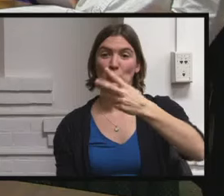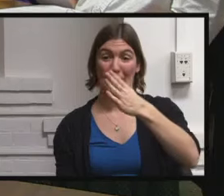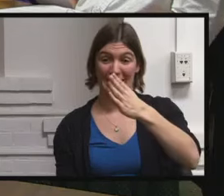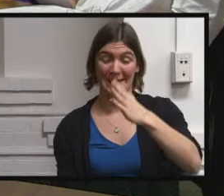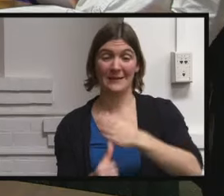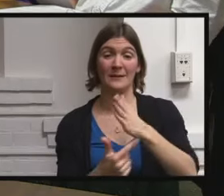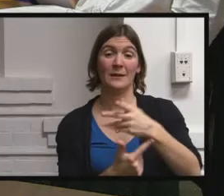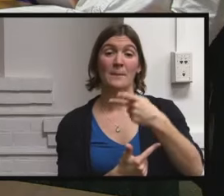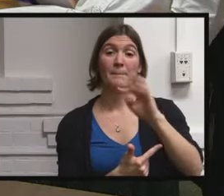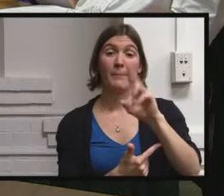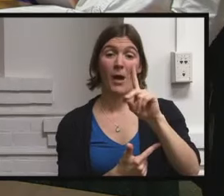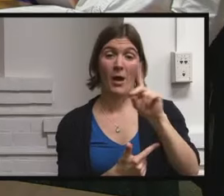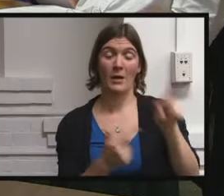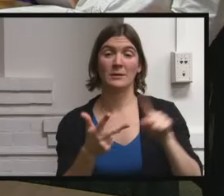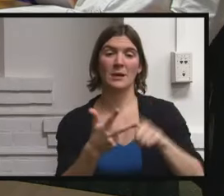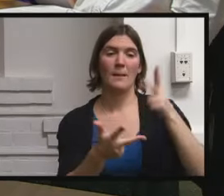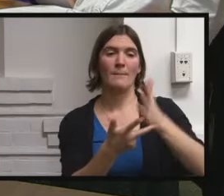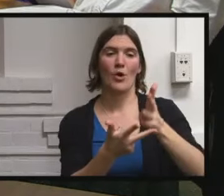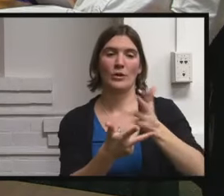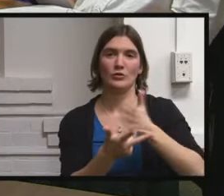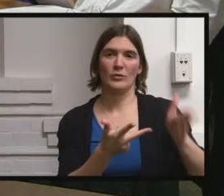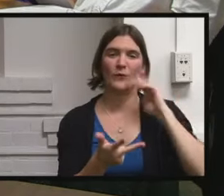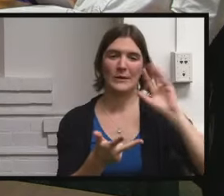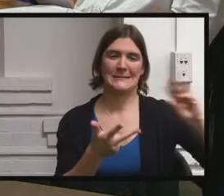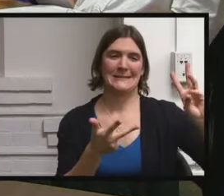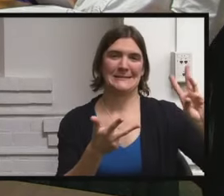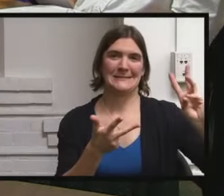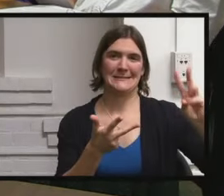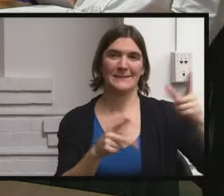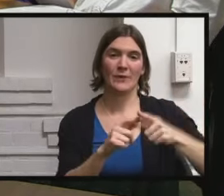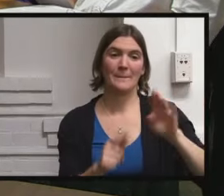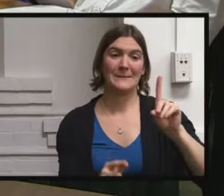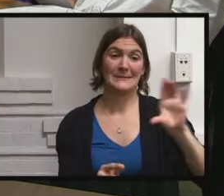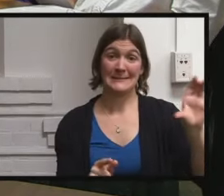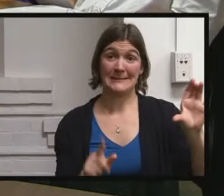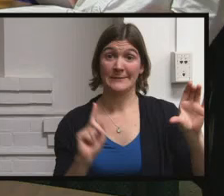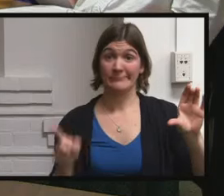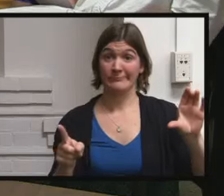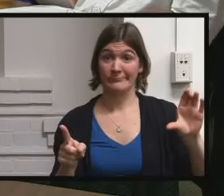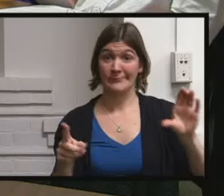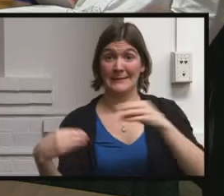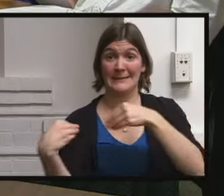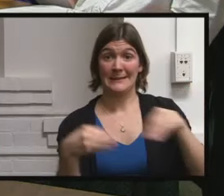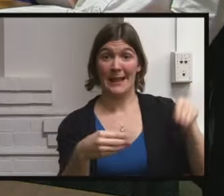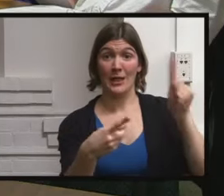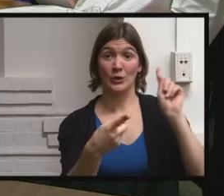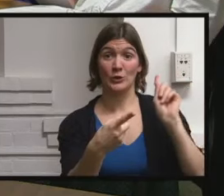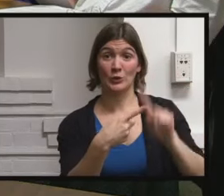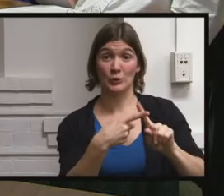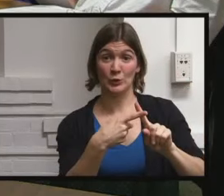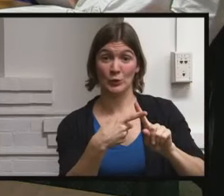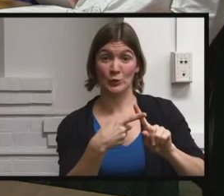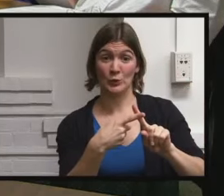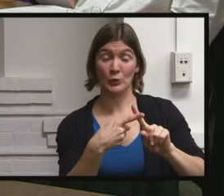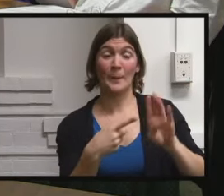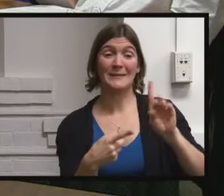and parking rights on Lot 6 from the Brattleboro Development Credit Corporation to Brattleboro Development Credit Corporation